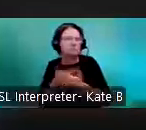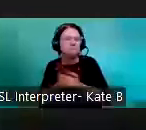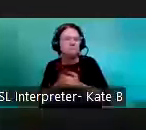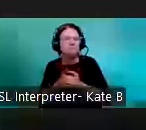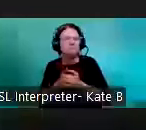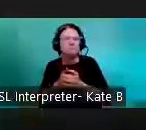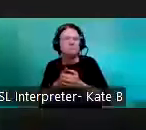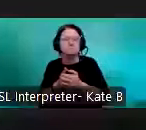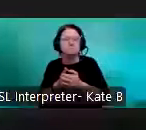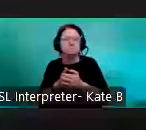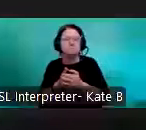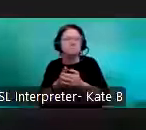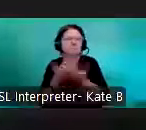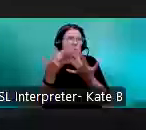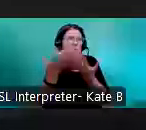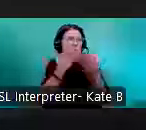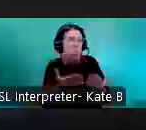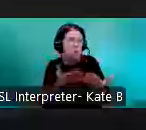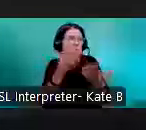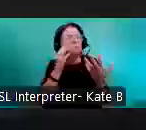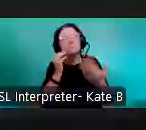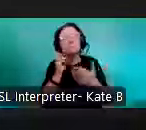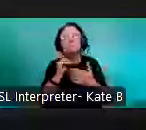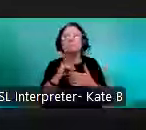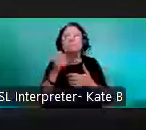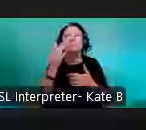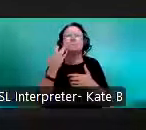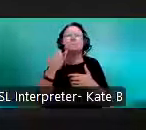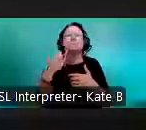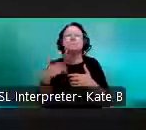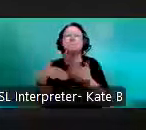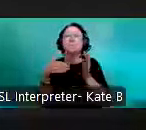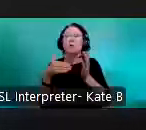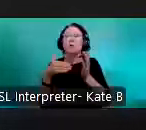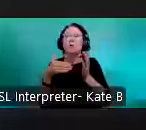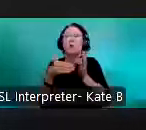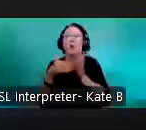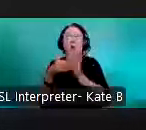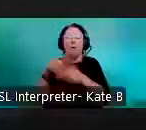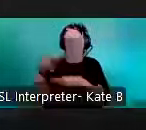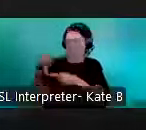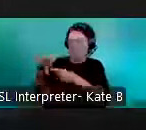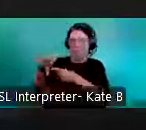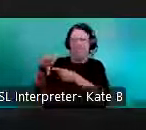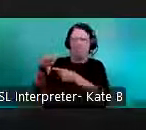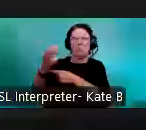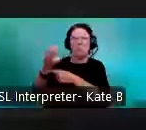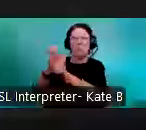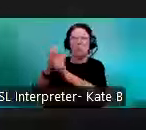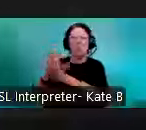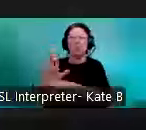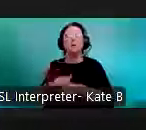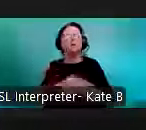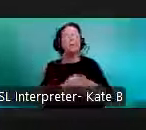So why is that good? A lot of times we hear that polling places have accessible